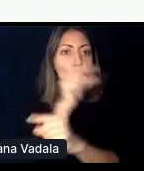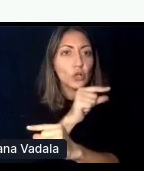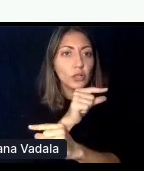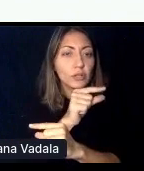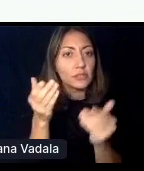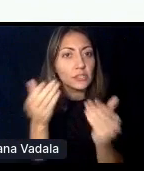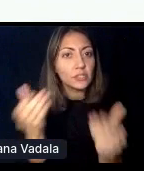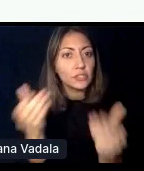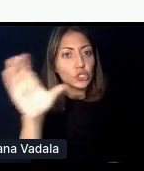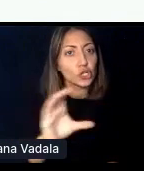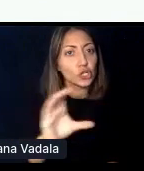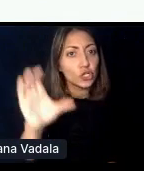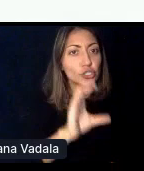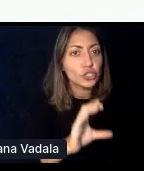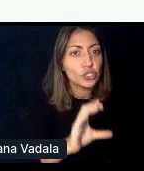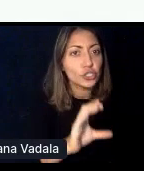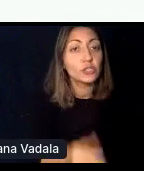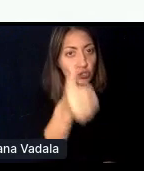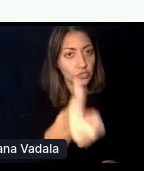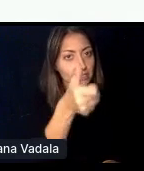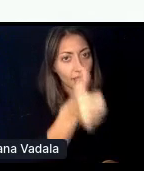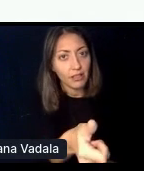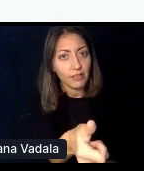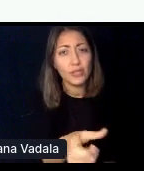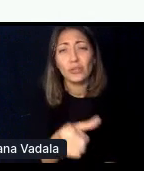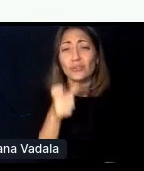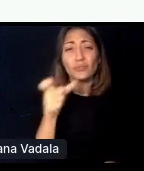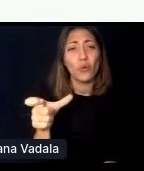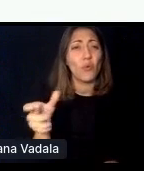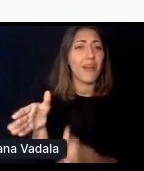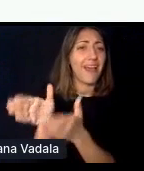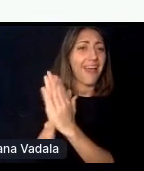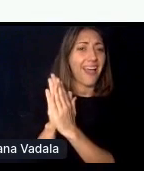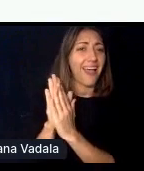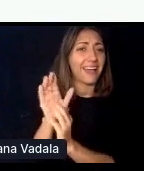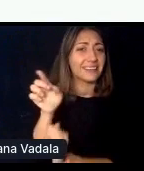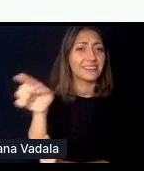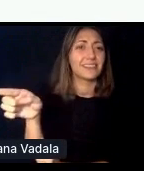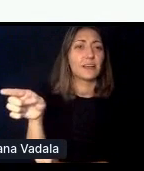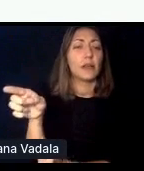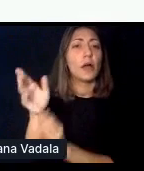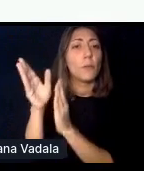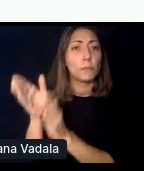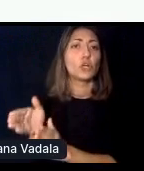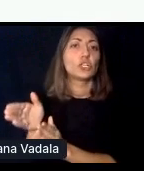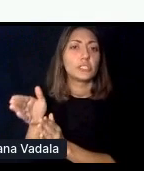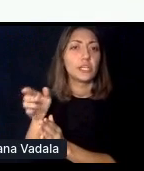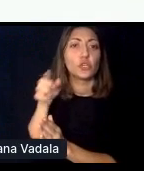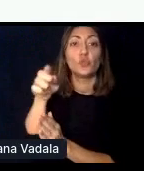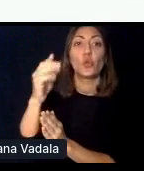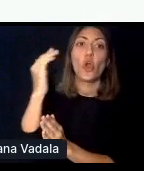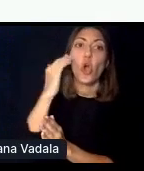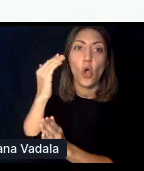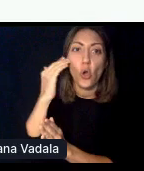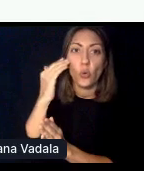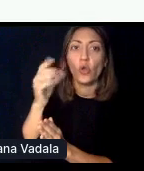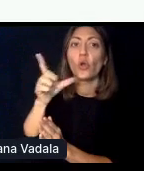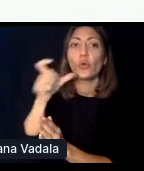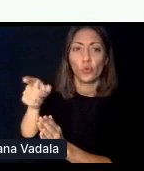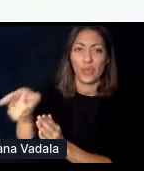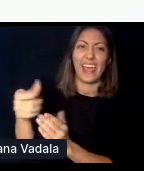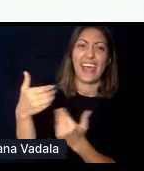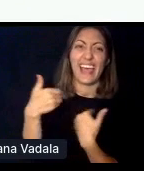or acquaintance who holds the identity that you're ignorant about. Do your research, research what you're unfamiliar